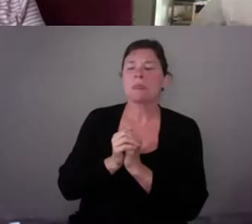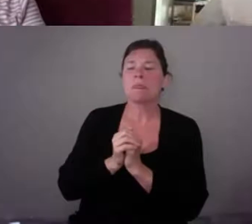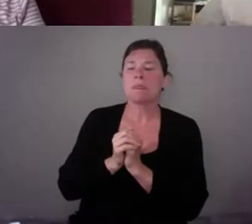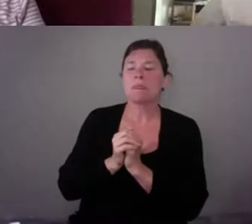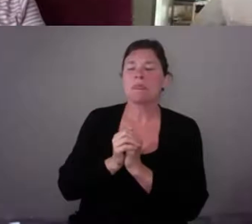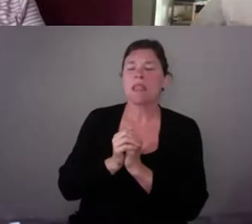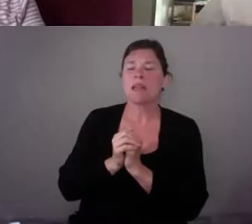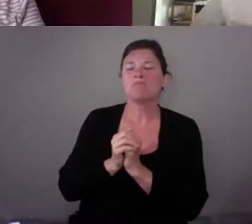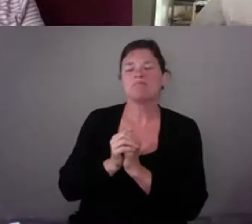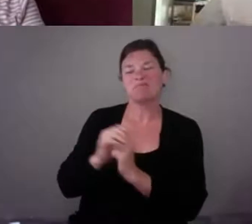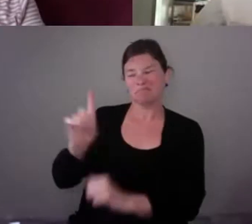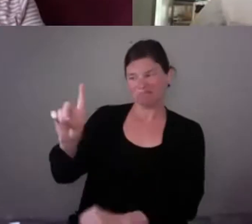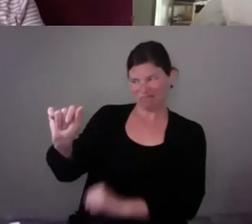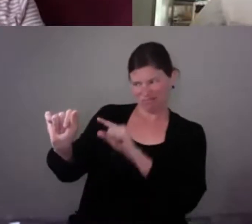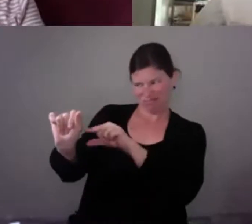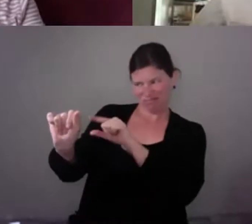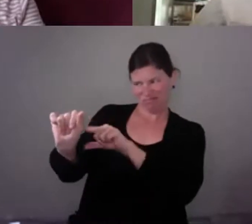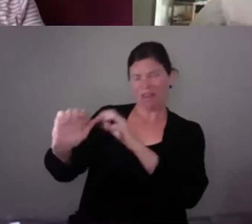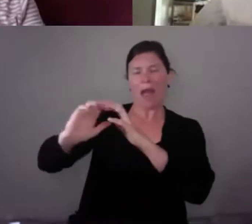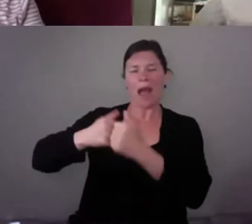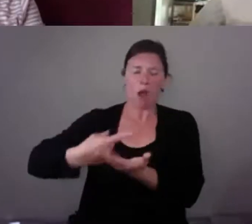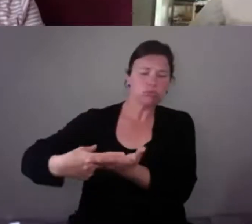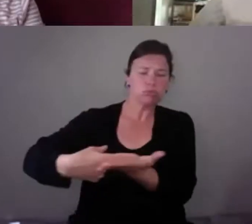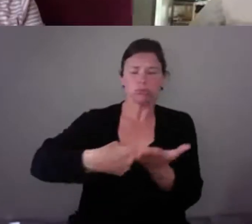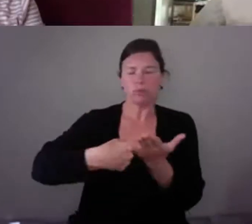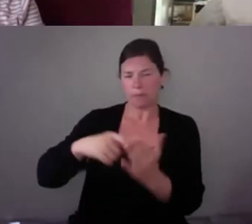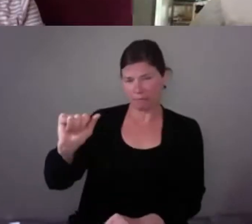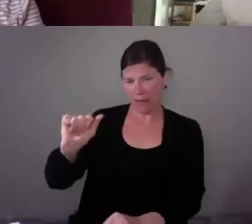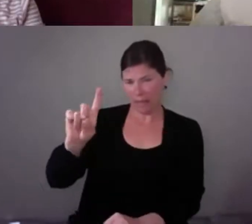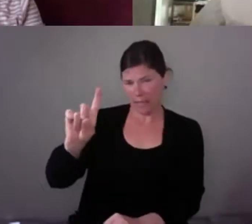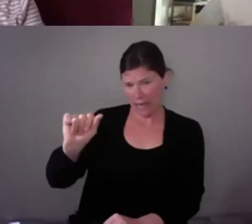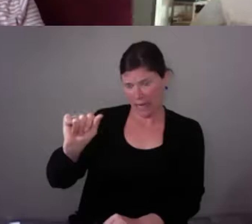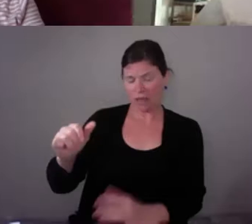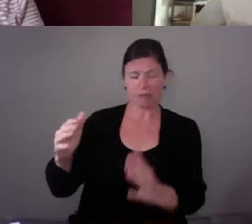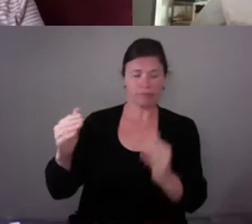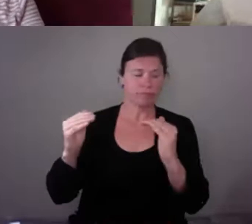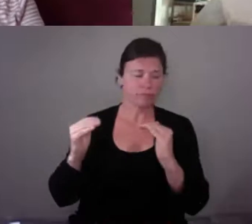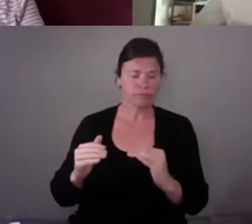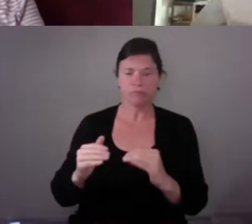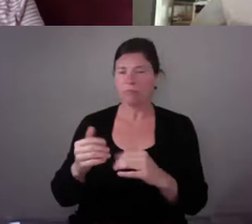we talk about the ADA and how like far we have come.